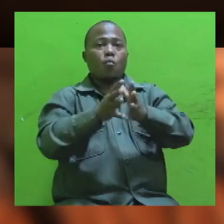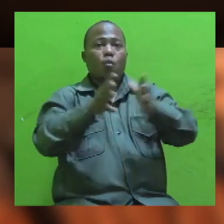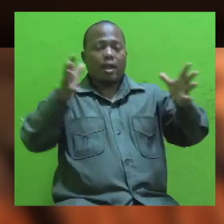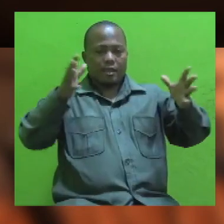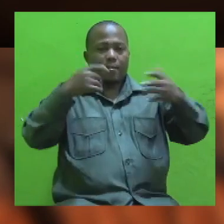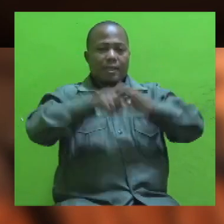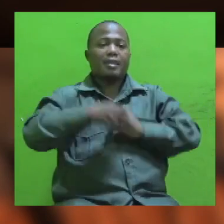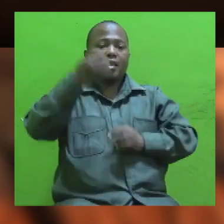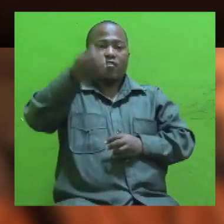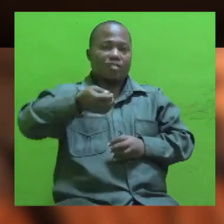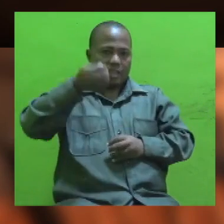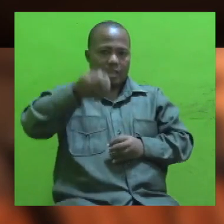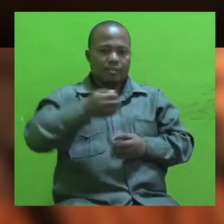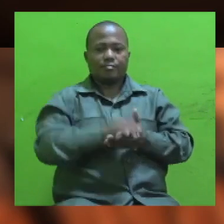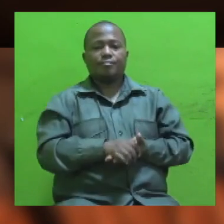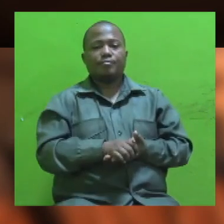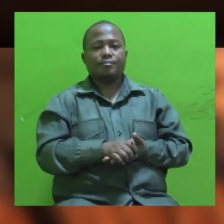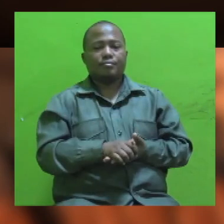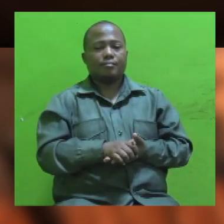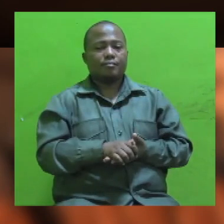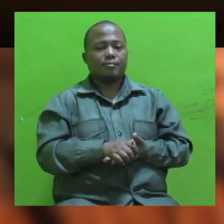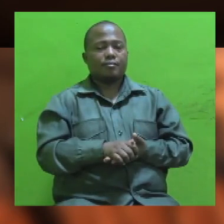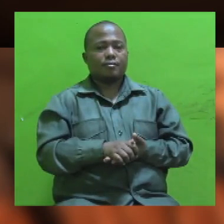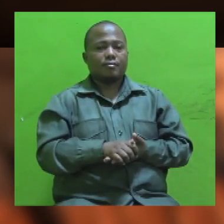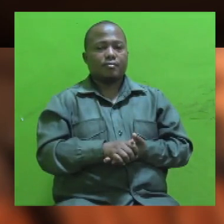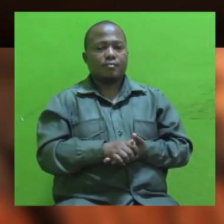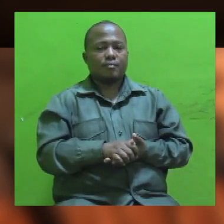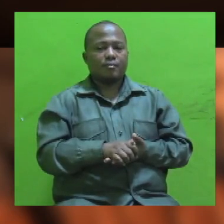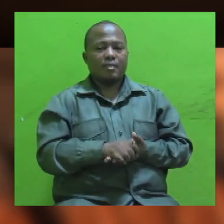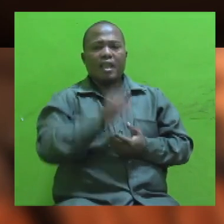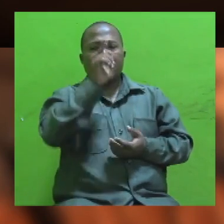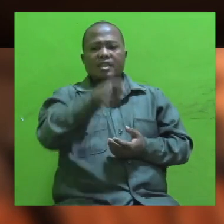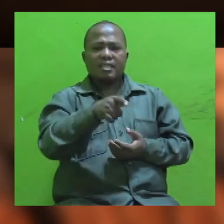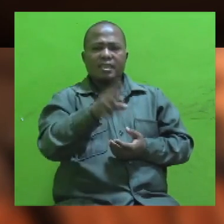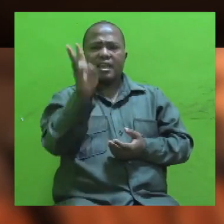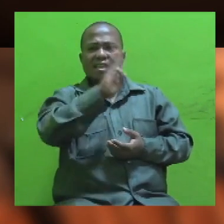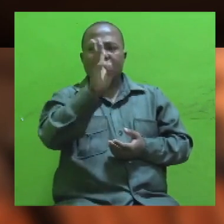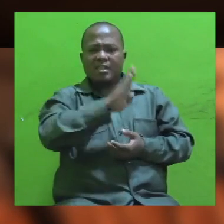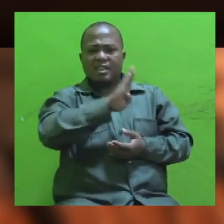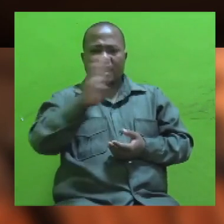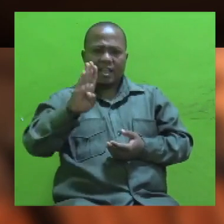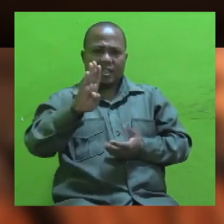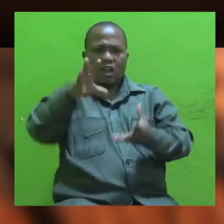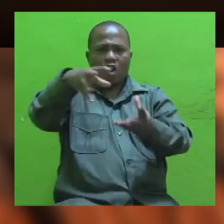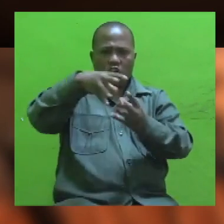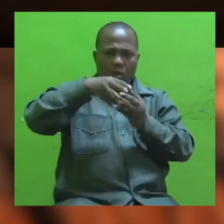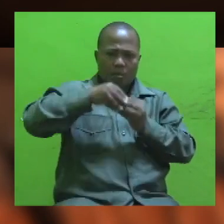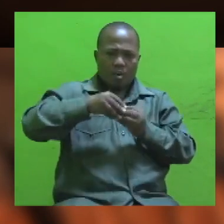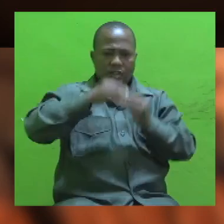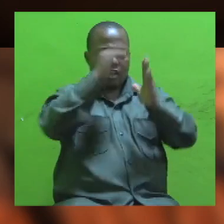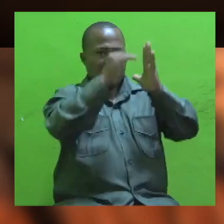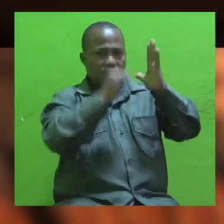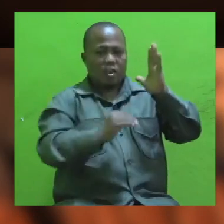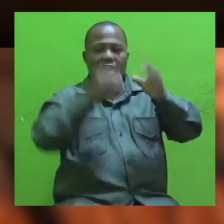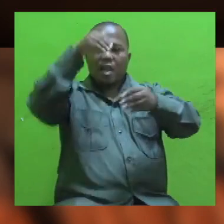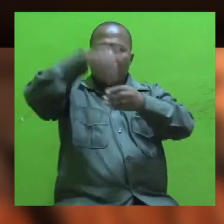village, and now we're looking at the district. So, member from ward in the district. They are member from